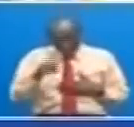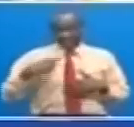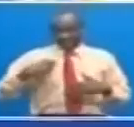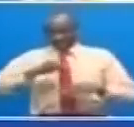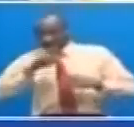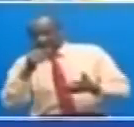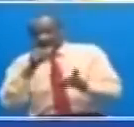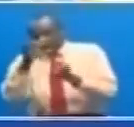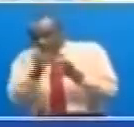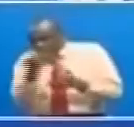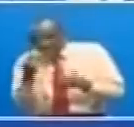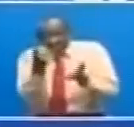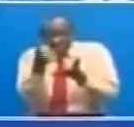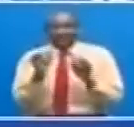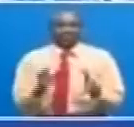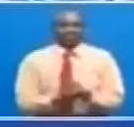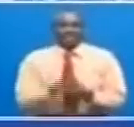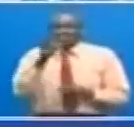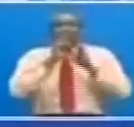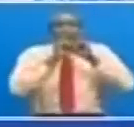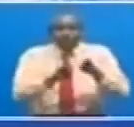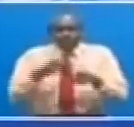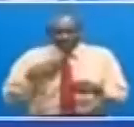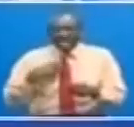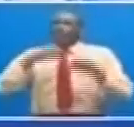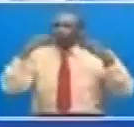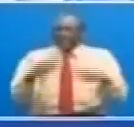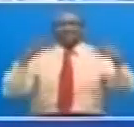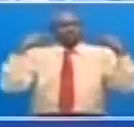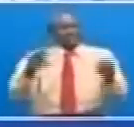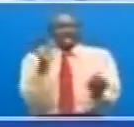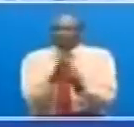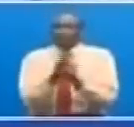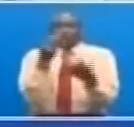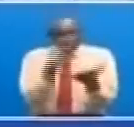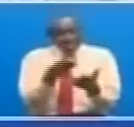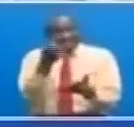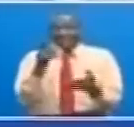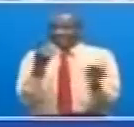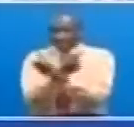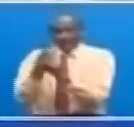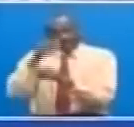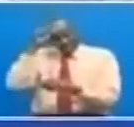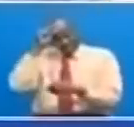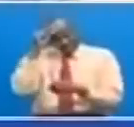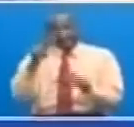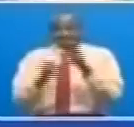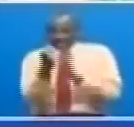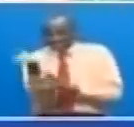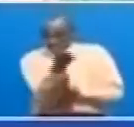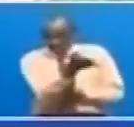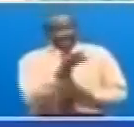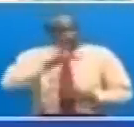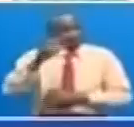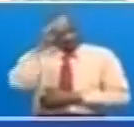adequately accounted for. The report detailing massive wastage or missing accounts in several state departments and county governments